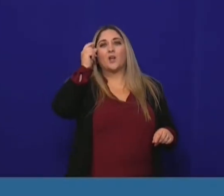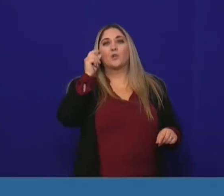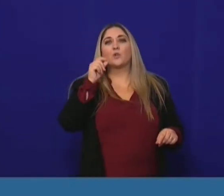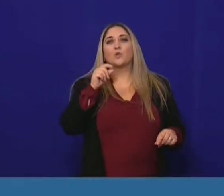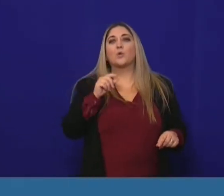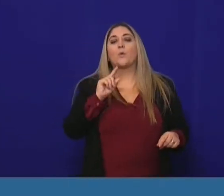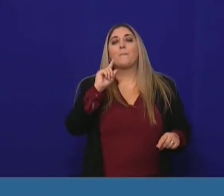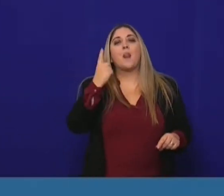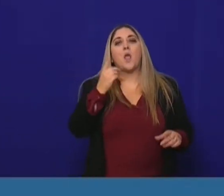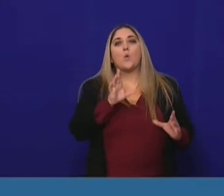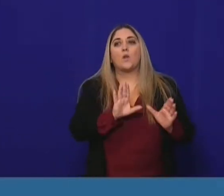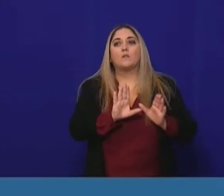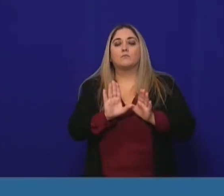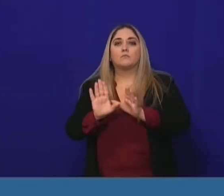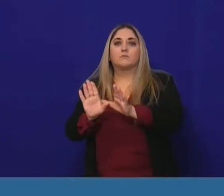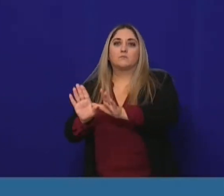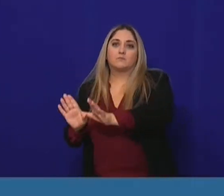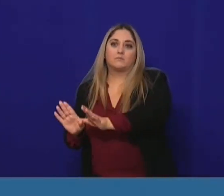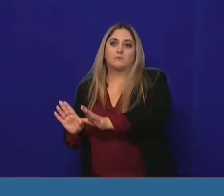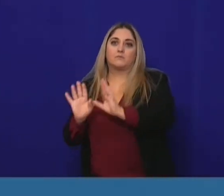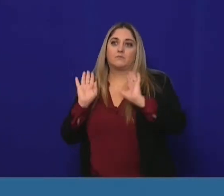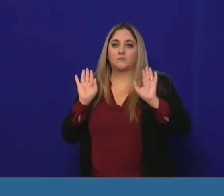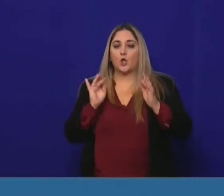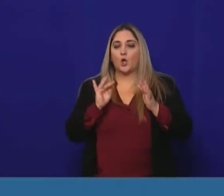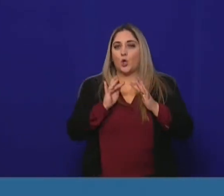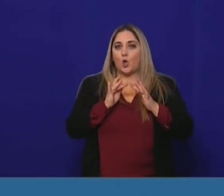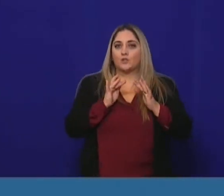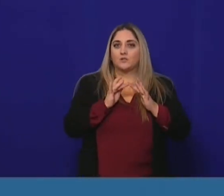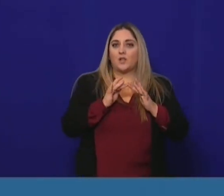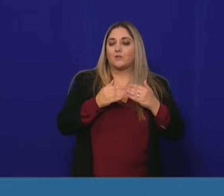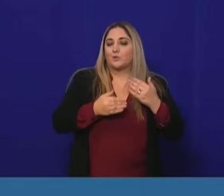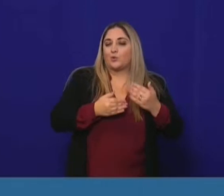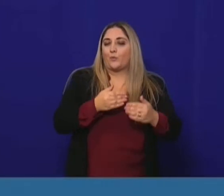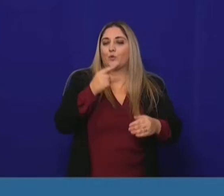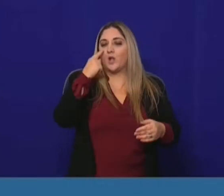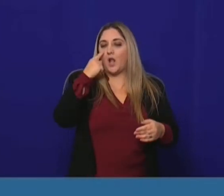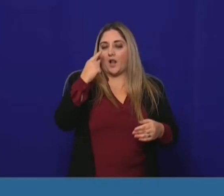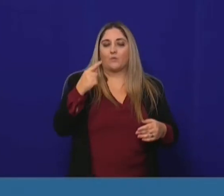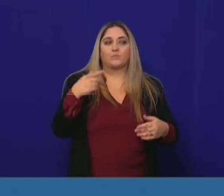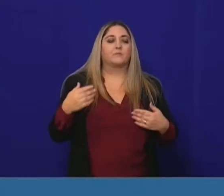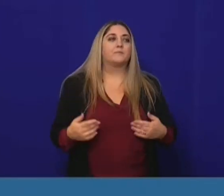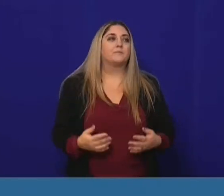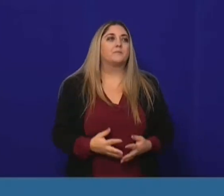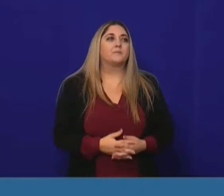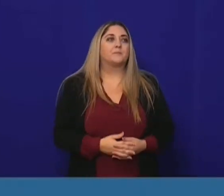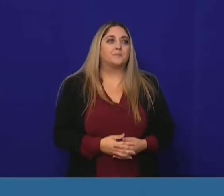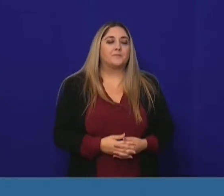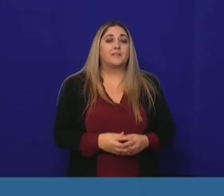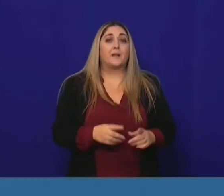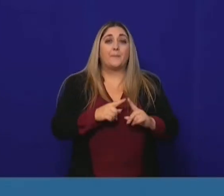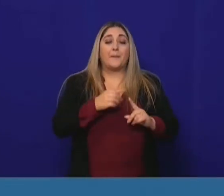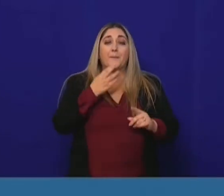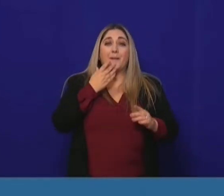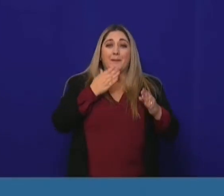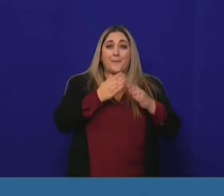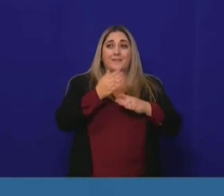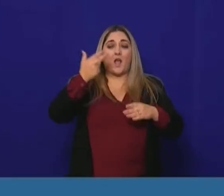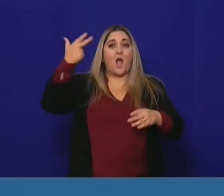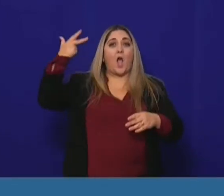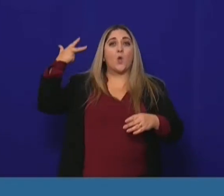jitlu f'iżolazzjoni, nagħmlu l-contact tracing bħal każijiet l kollha li jkollna. Sa issa minn meta bdejna minn wissu